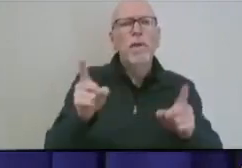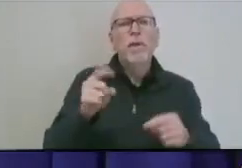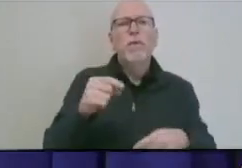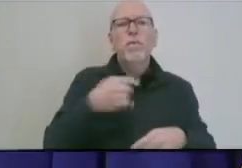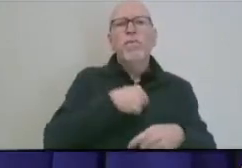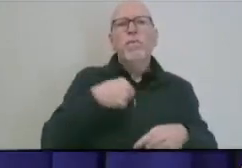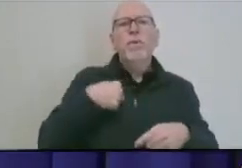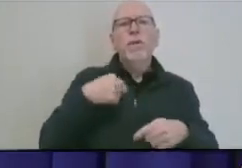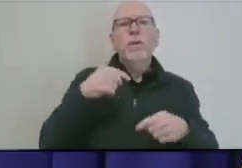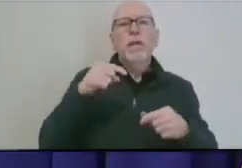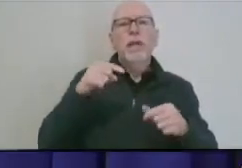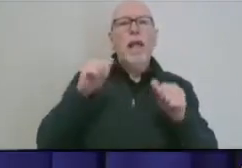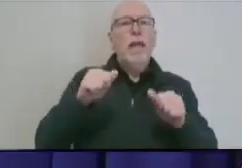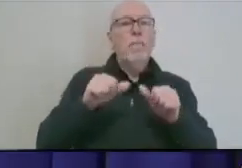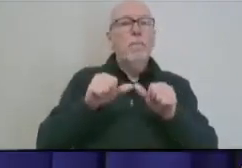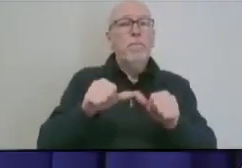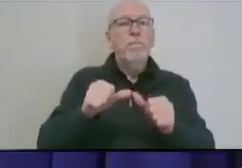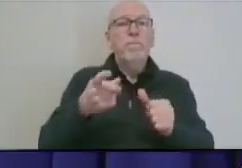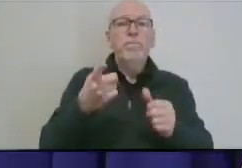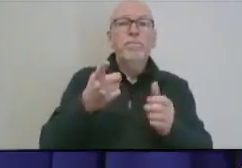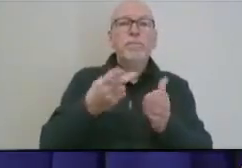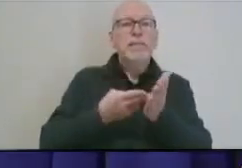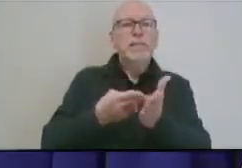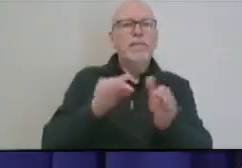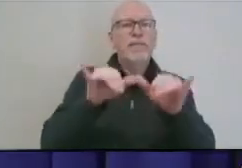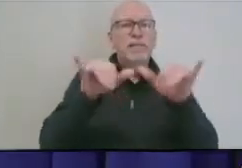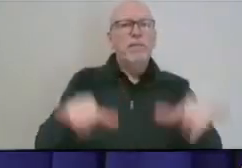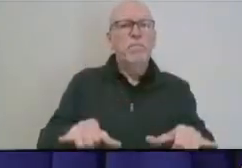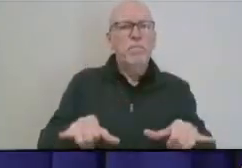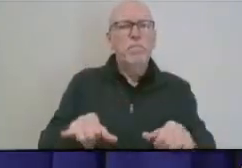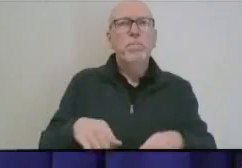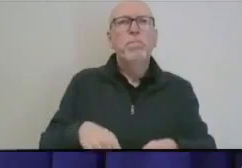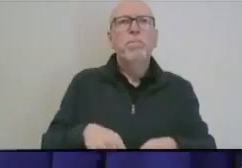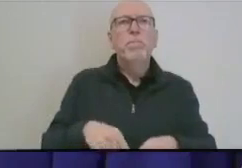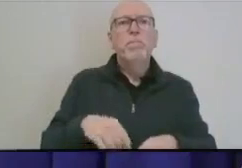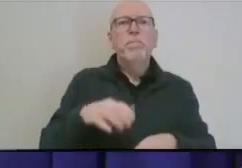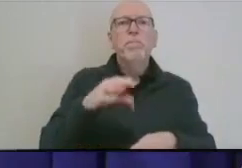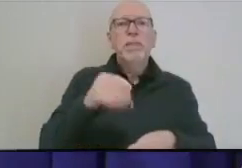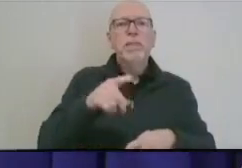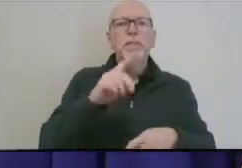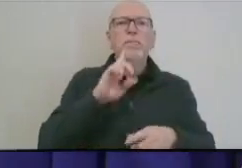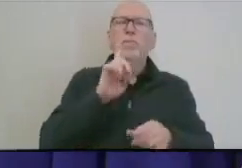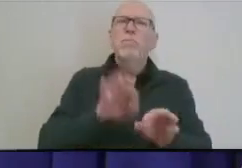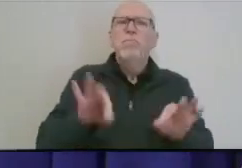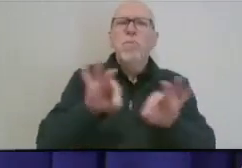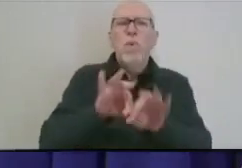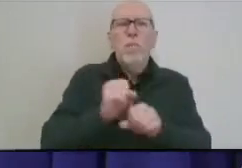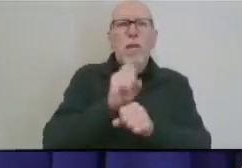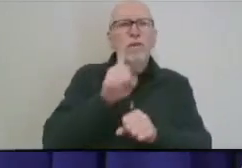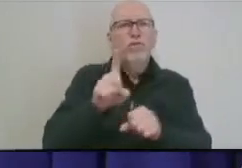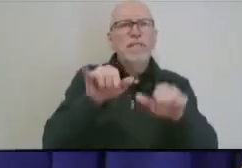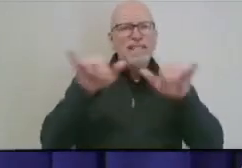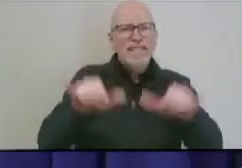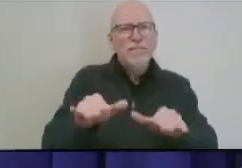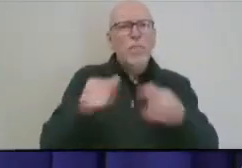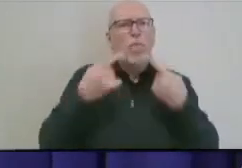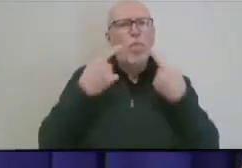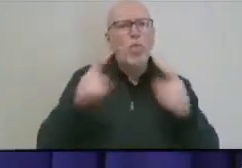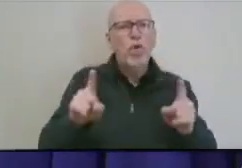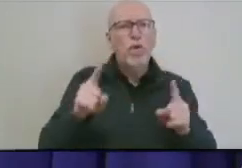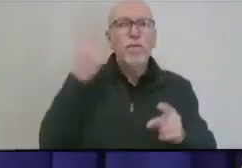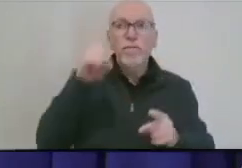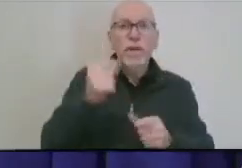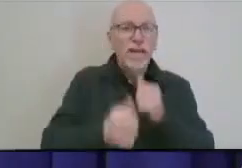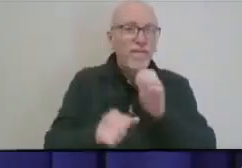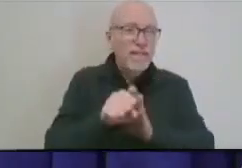to maintain is the integrity of the overall system. And that's critically important to every state and territory out there. And so